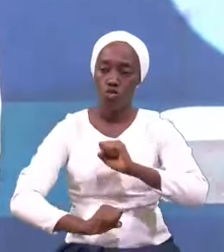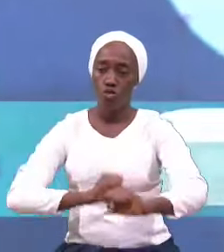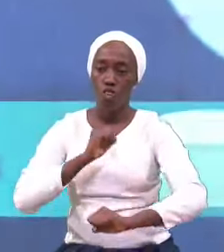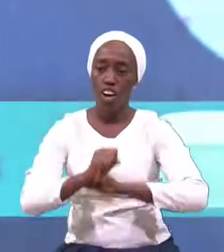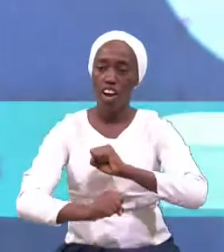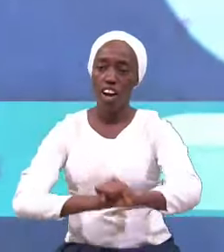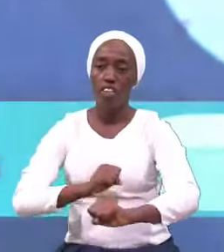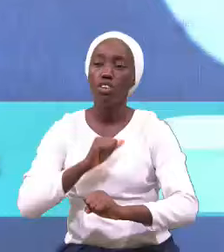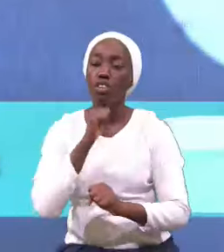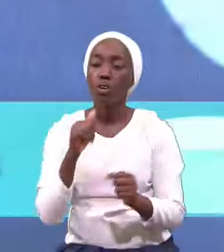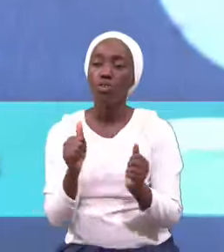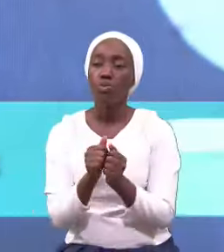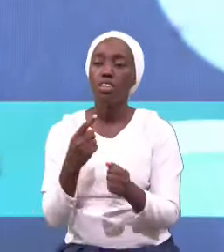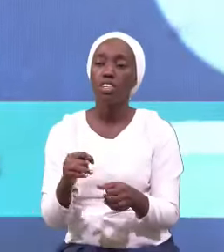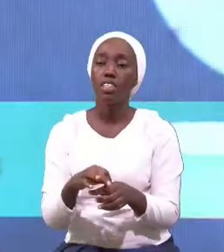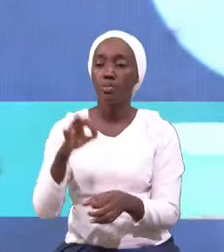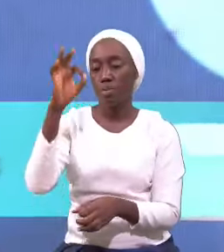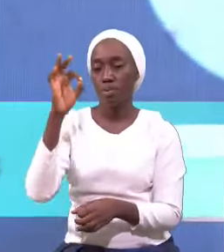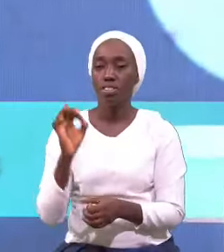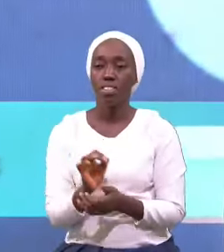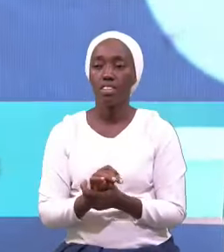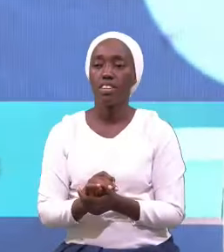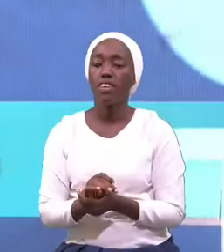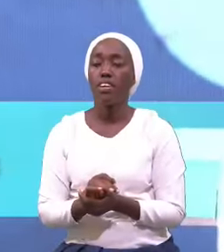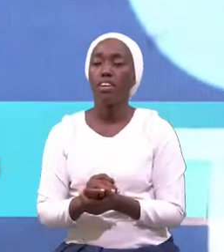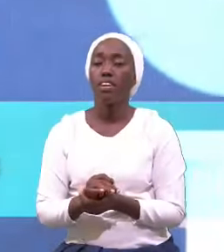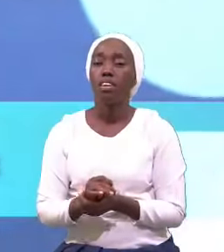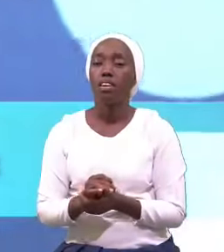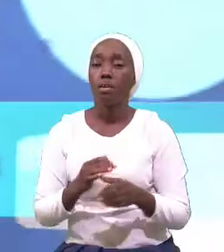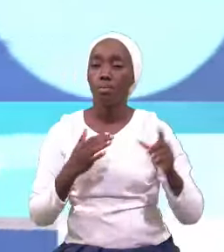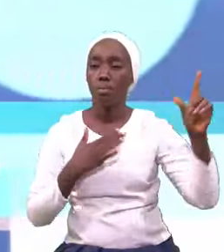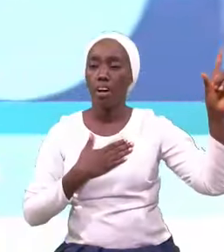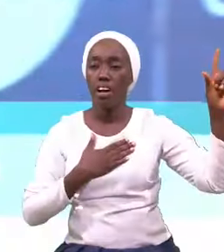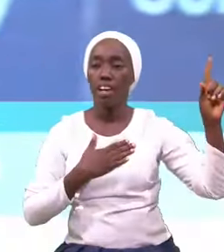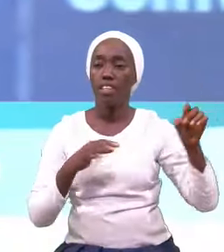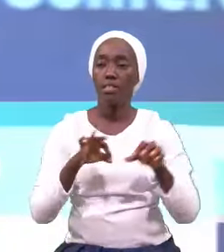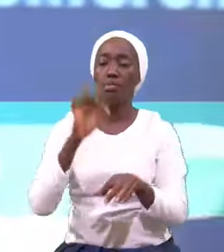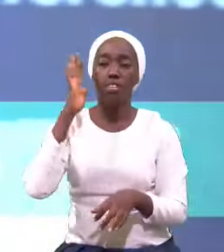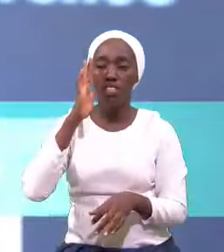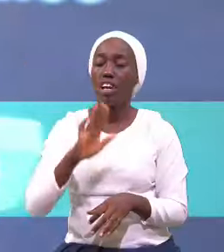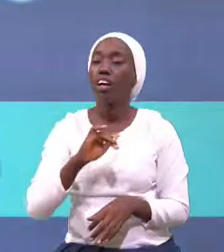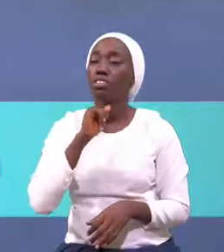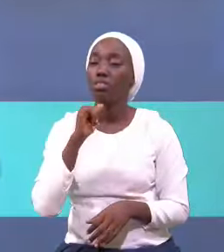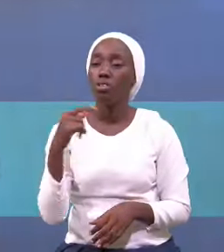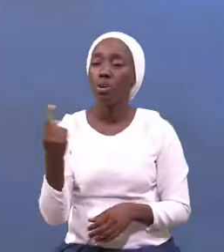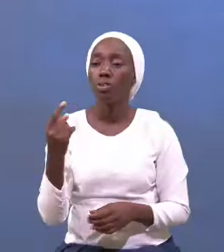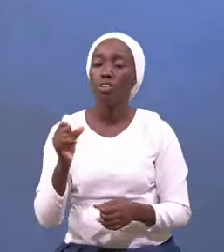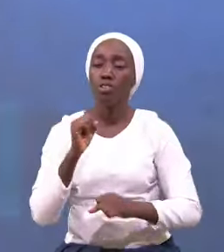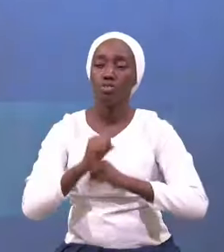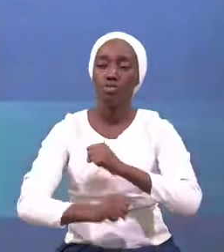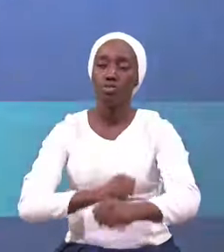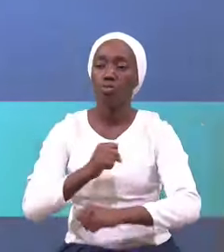My spirit shall not always strive with man. Tempt not the spirit.